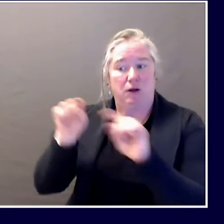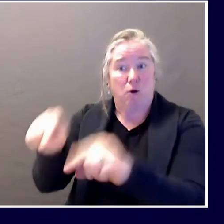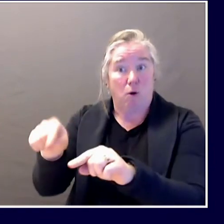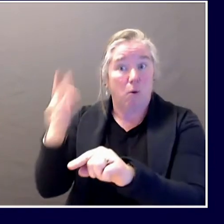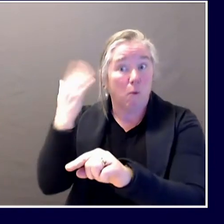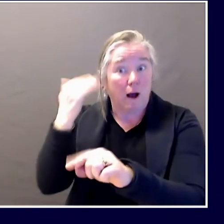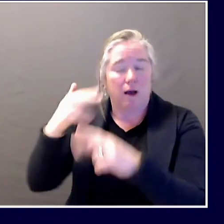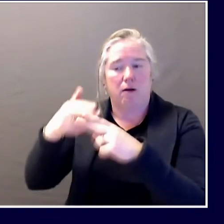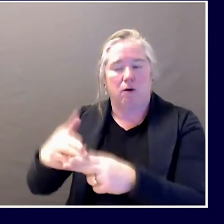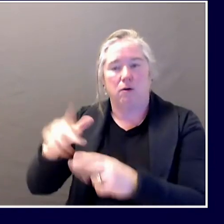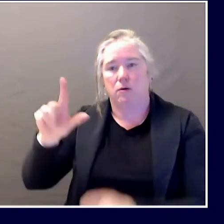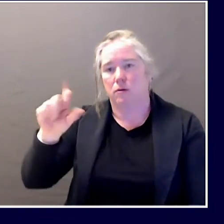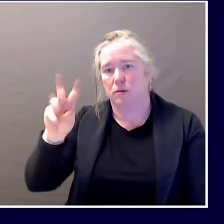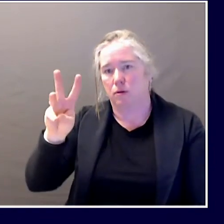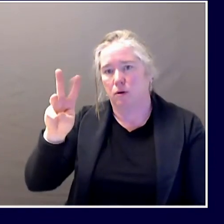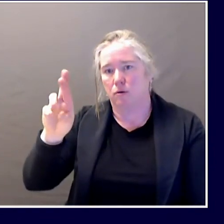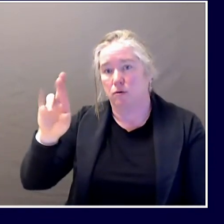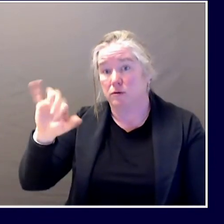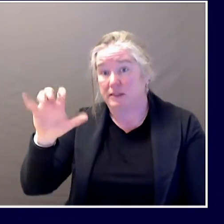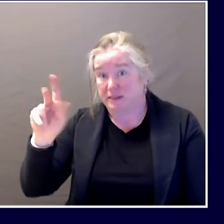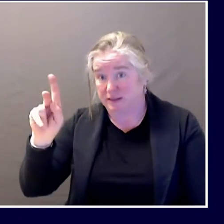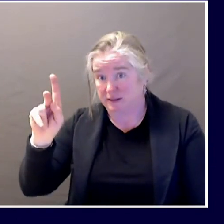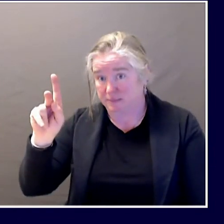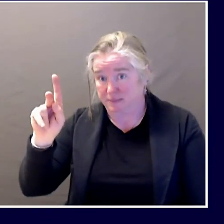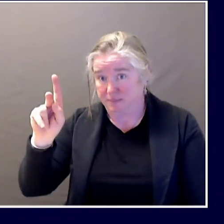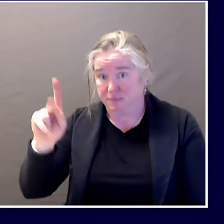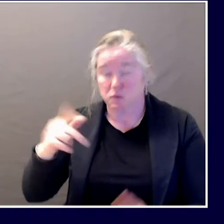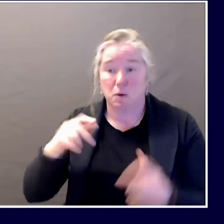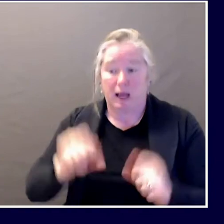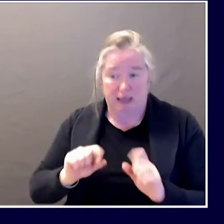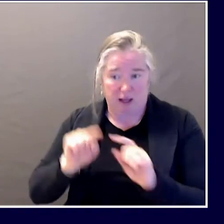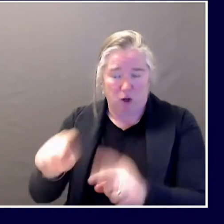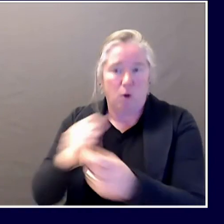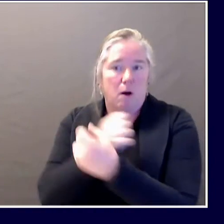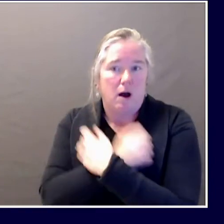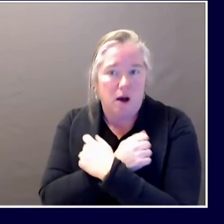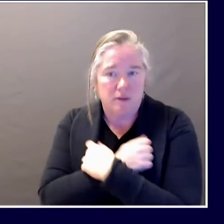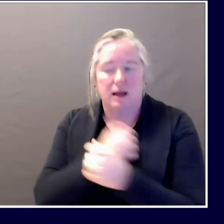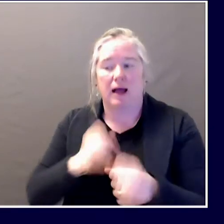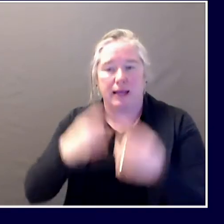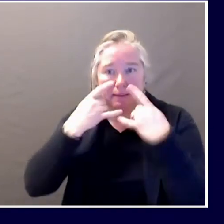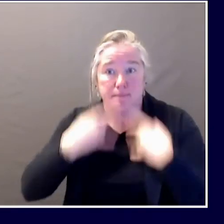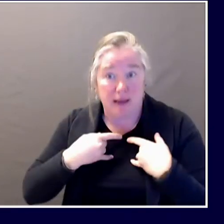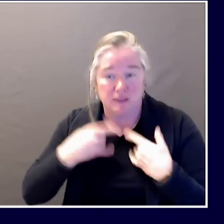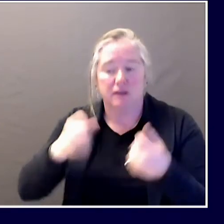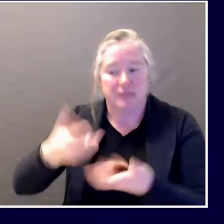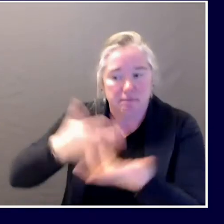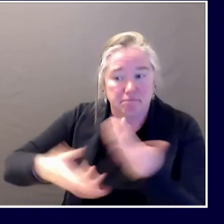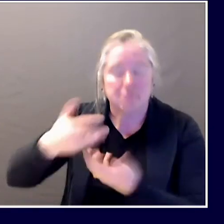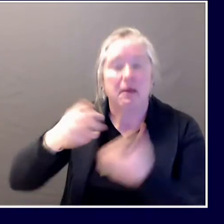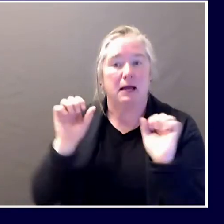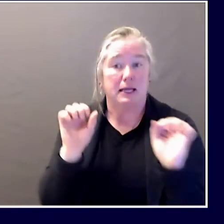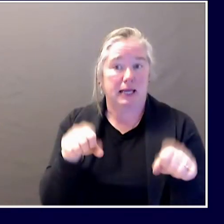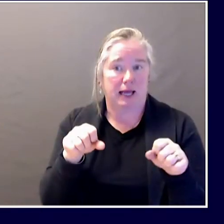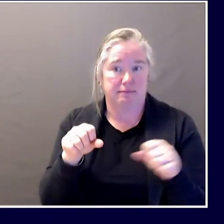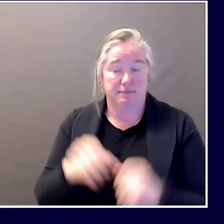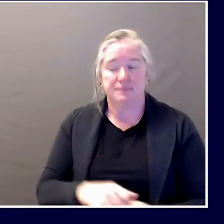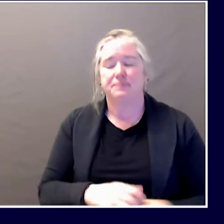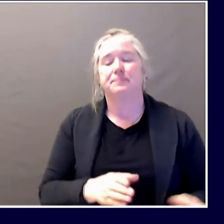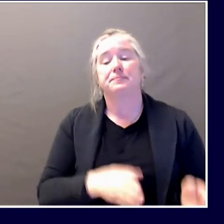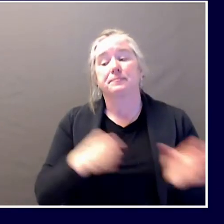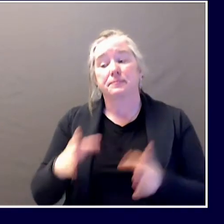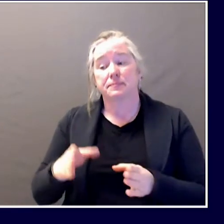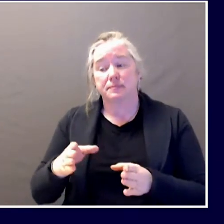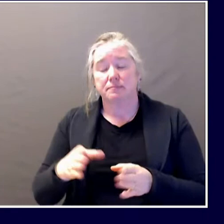that you want to see are at higher risk for severe COVID disease? Maybe they are older and haven't been vaccinated yet,